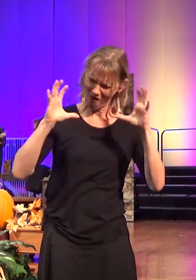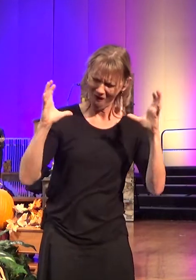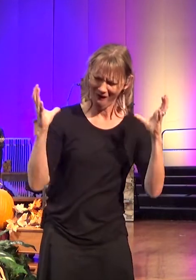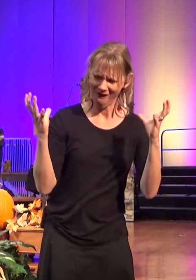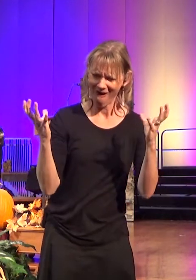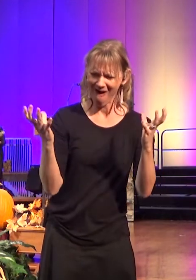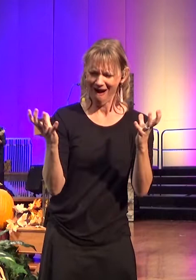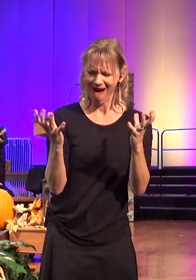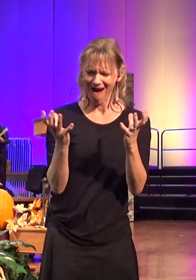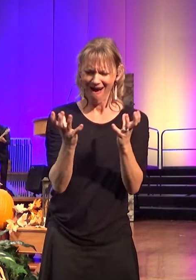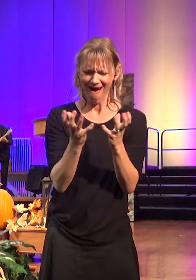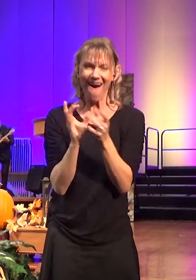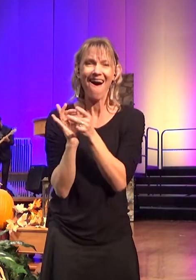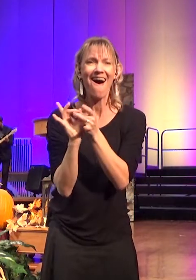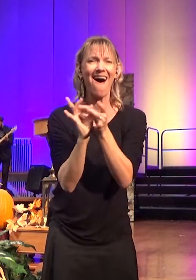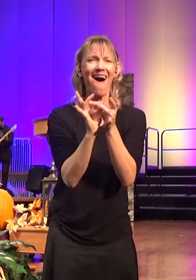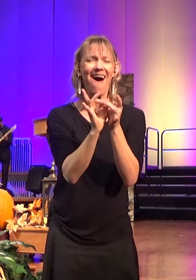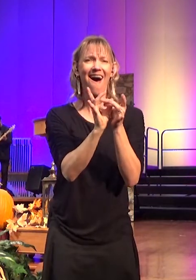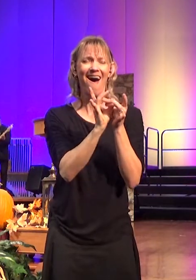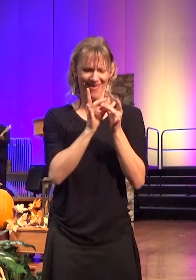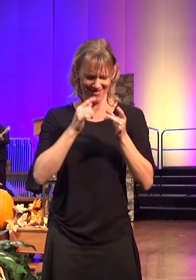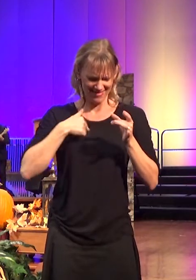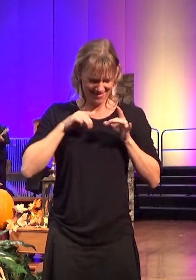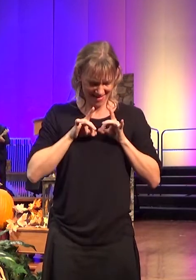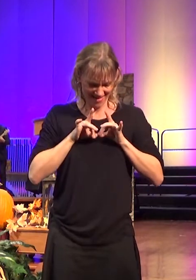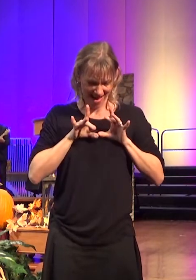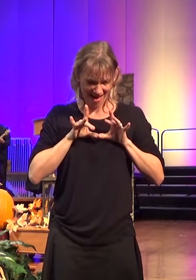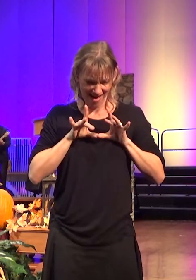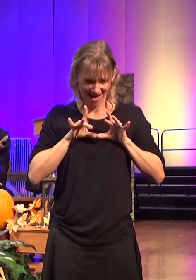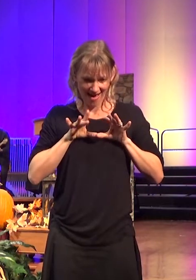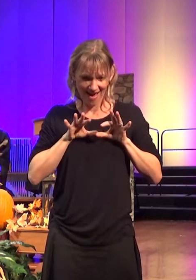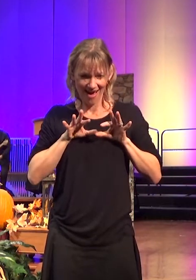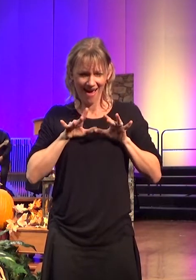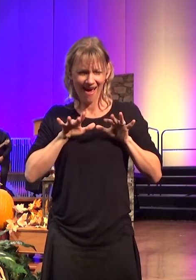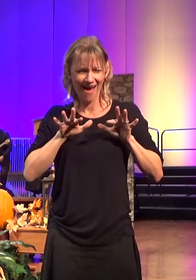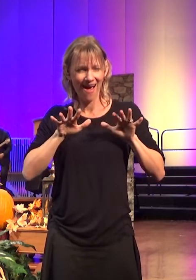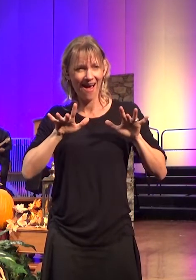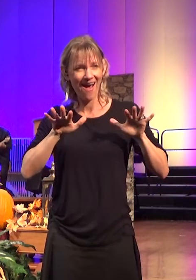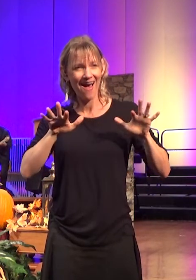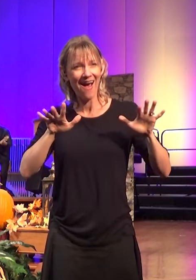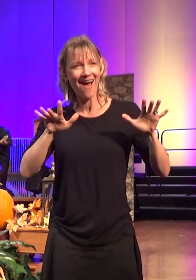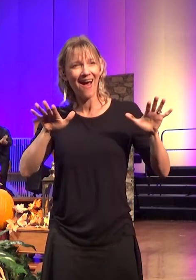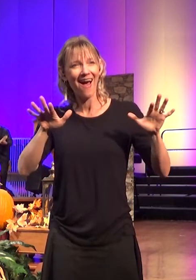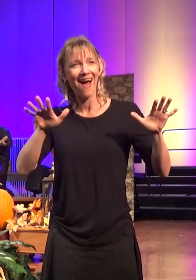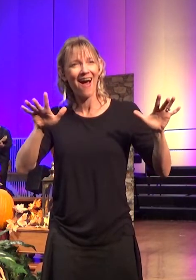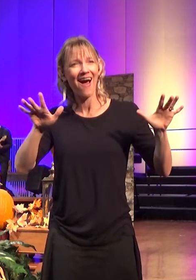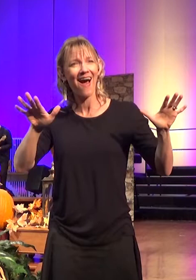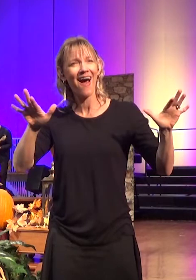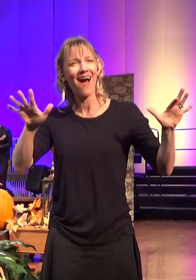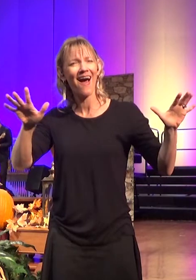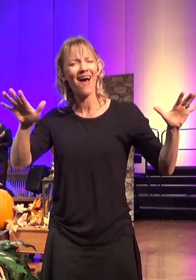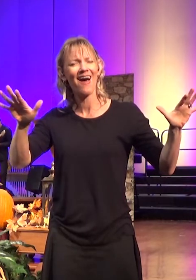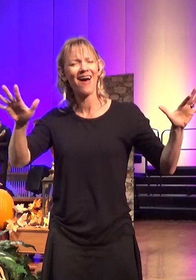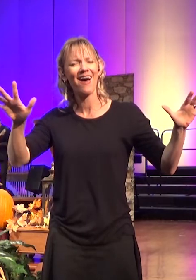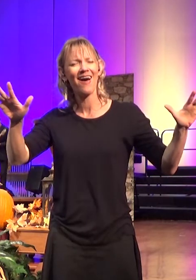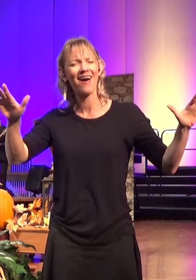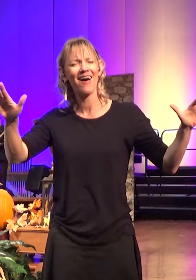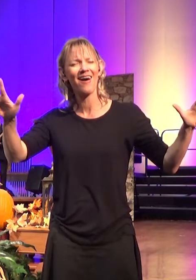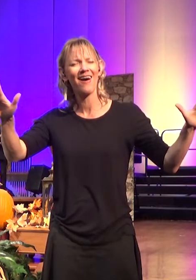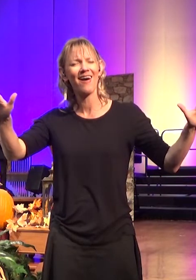of wholeness. My light shines on and